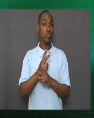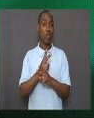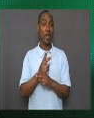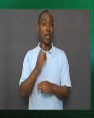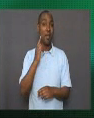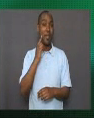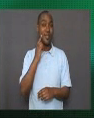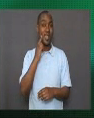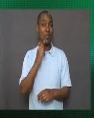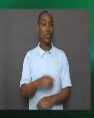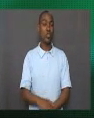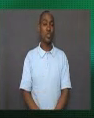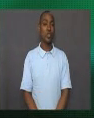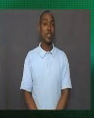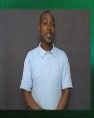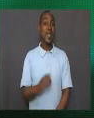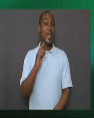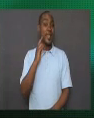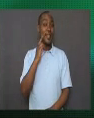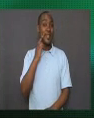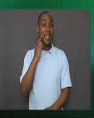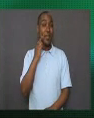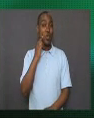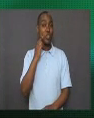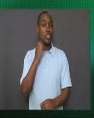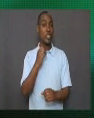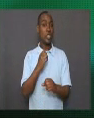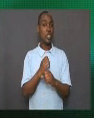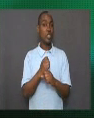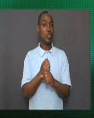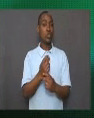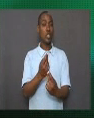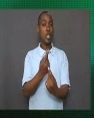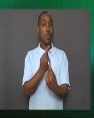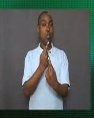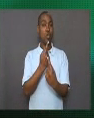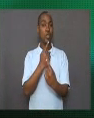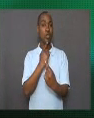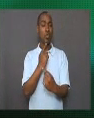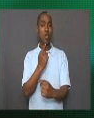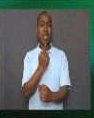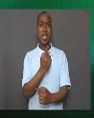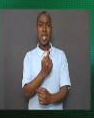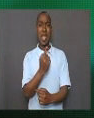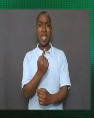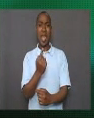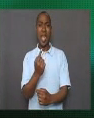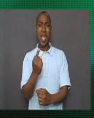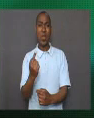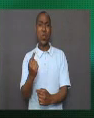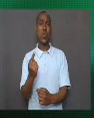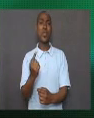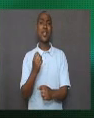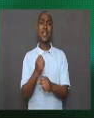Enzymes are made of proteins and are specifically tasked to catalyze